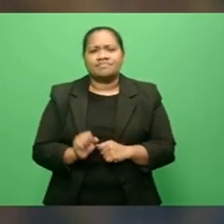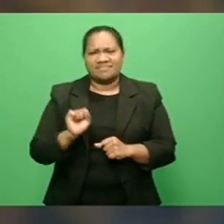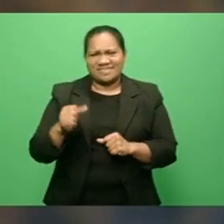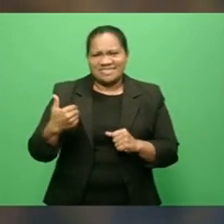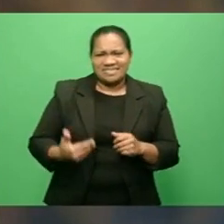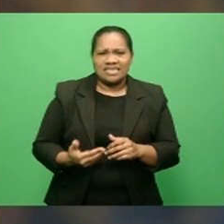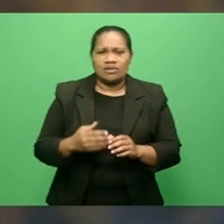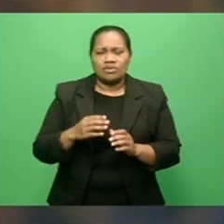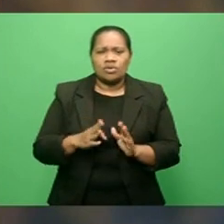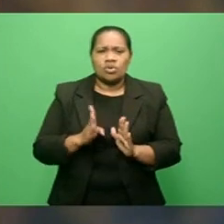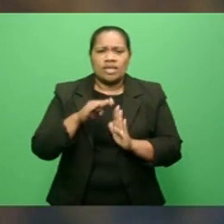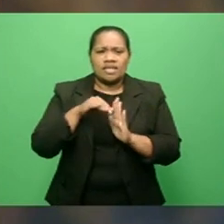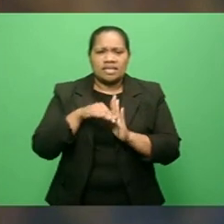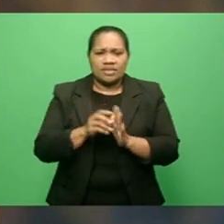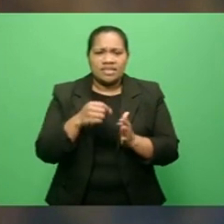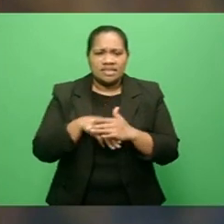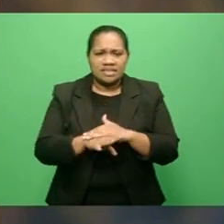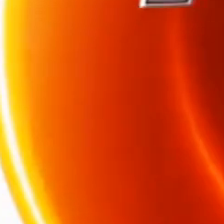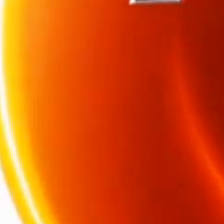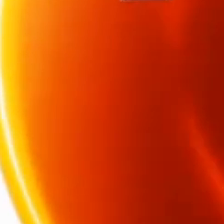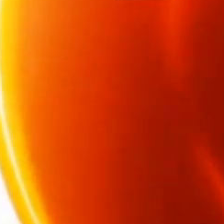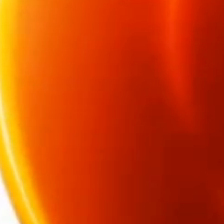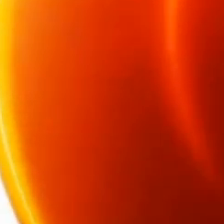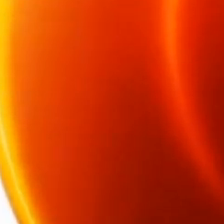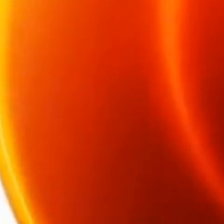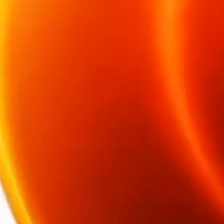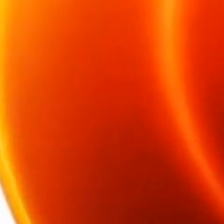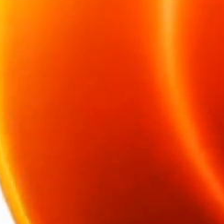down to Exeter in the English Premiership yesterday.